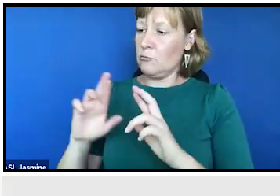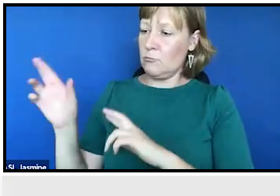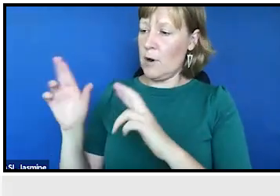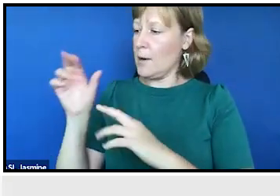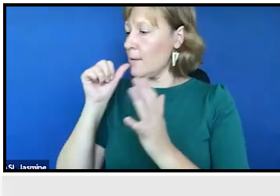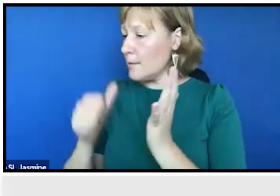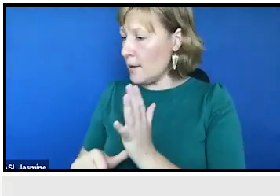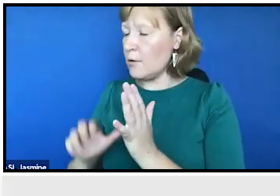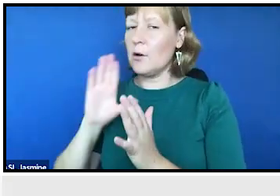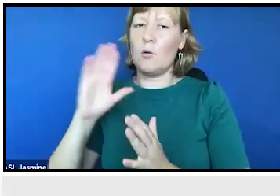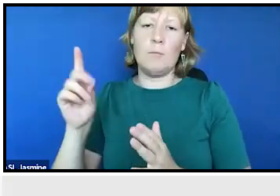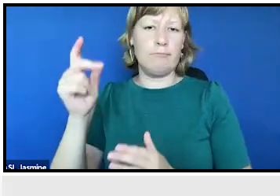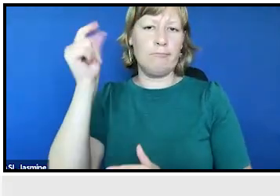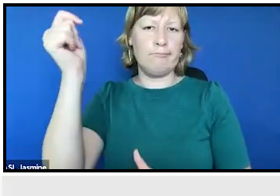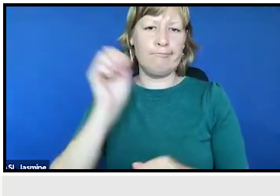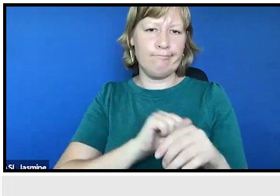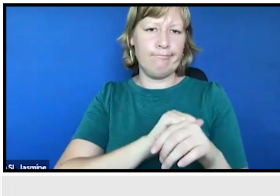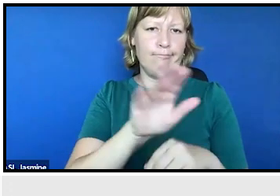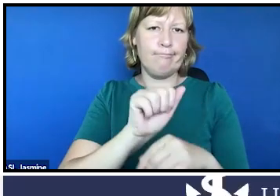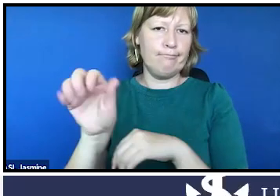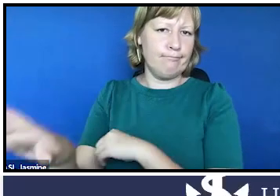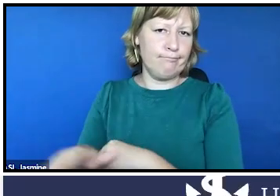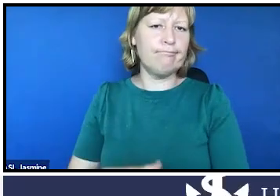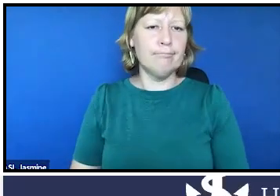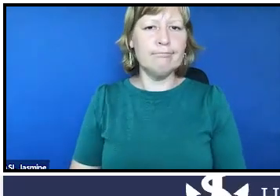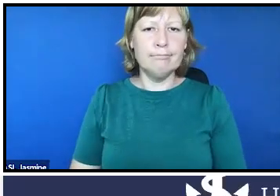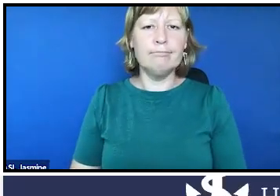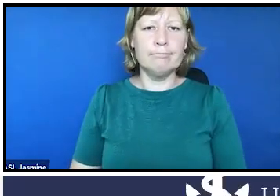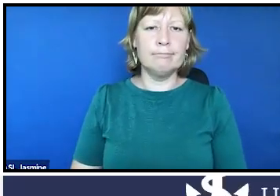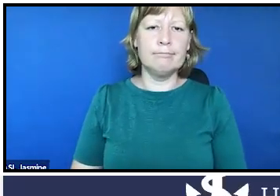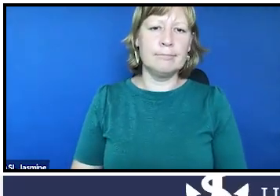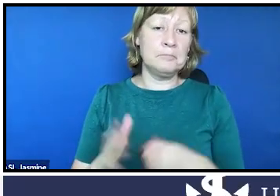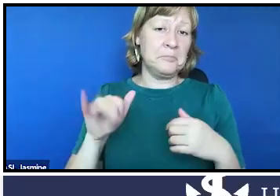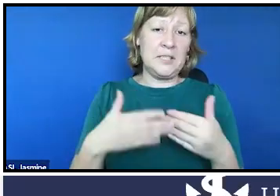that's pretty much as easy as it gets with regards to actually signing up for our newsletter.